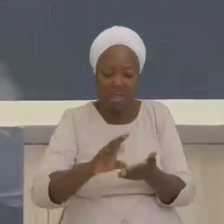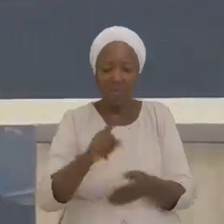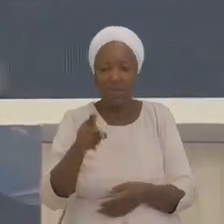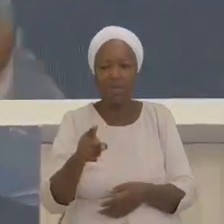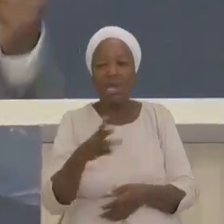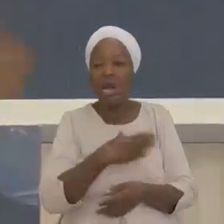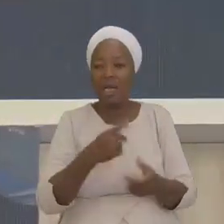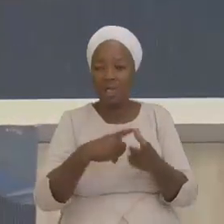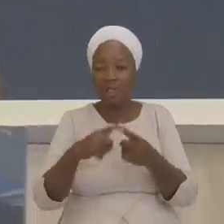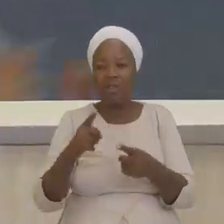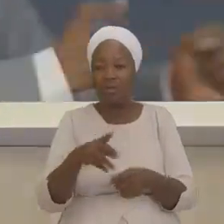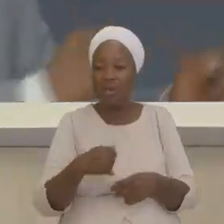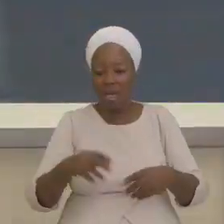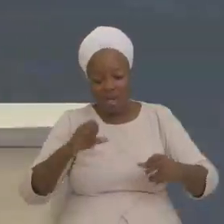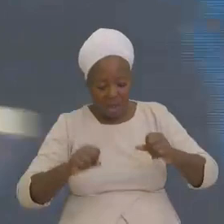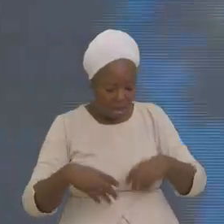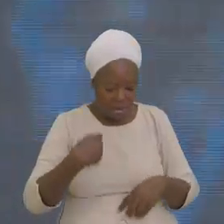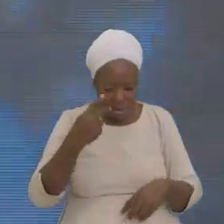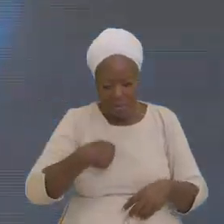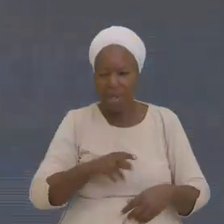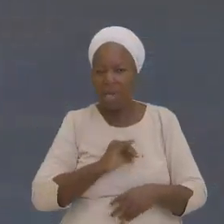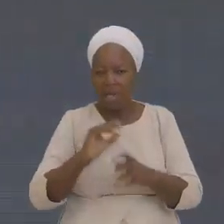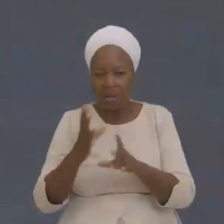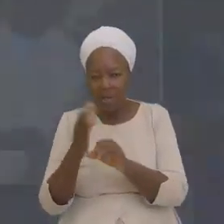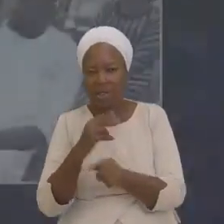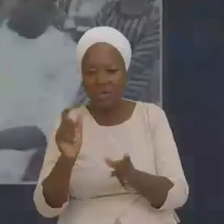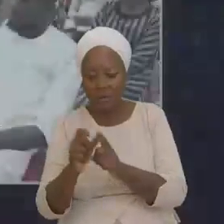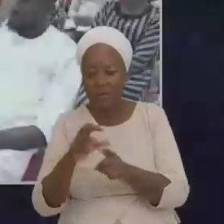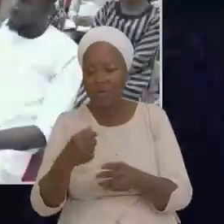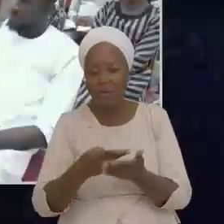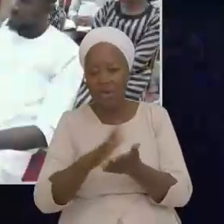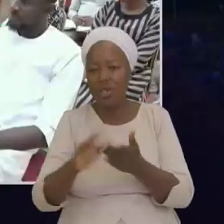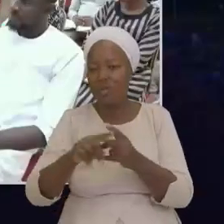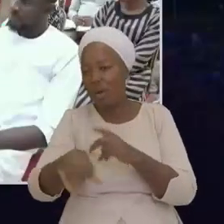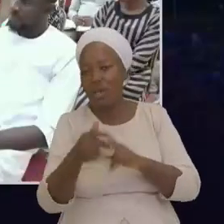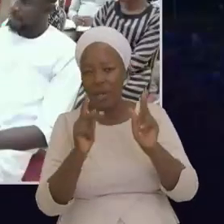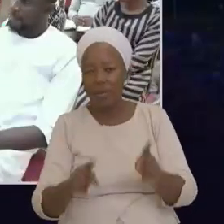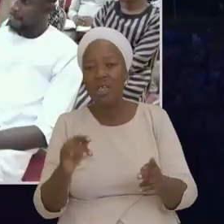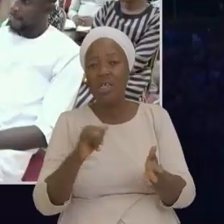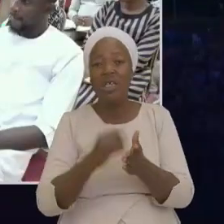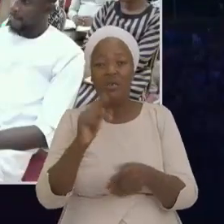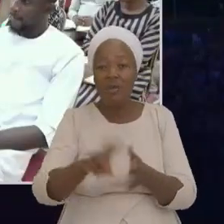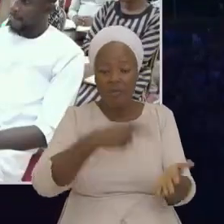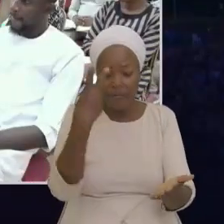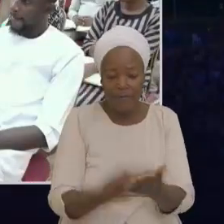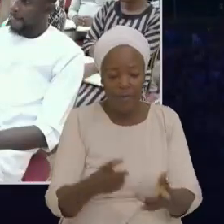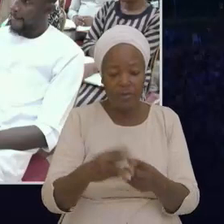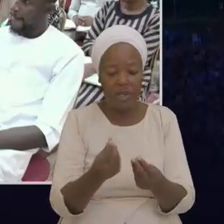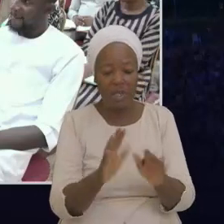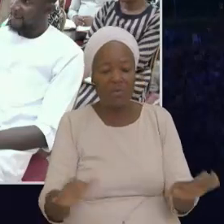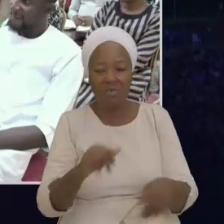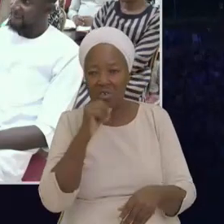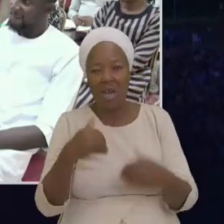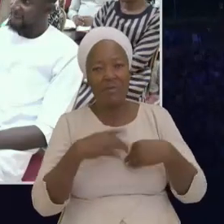you say, holiness, holiness. And then you take word of holiness to another person, it will fall to the ground. It will not have any value.